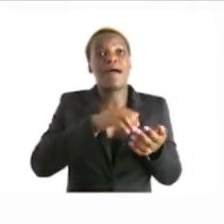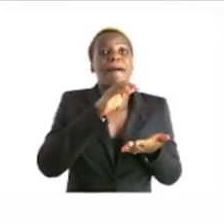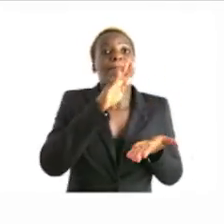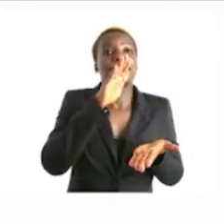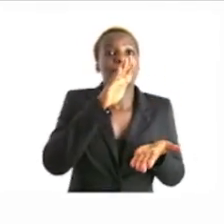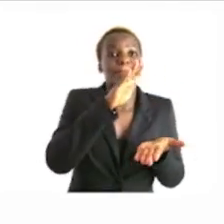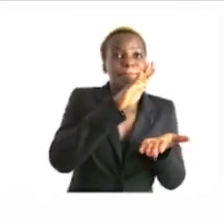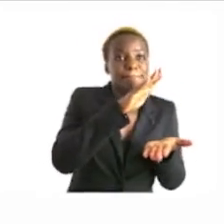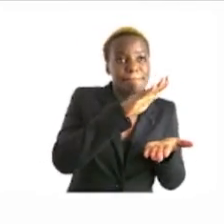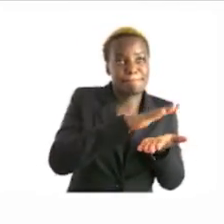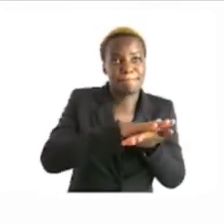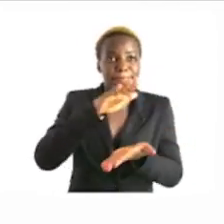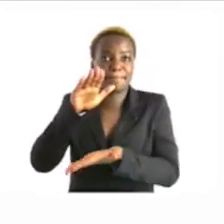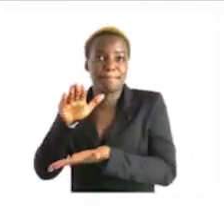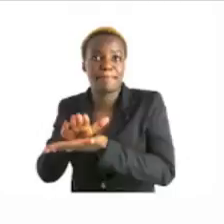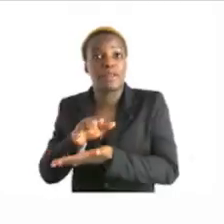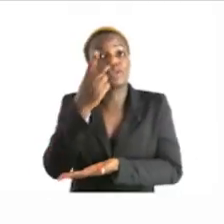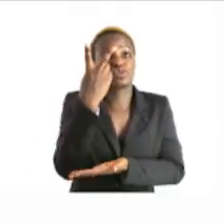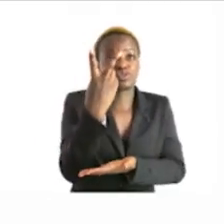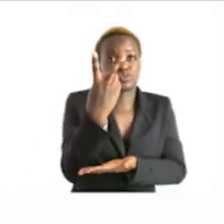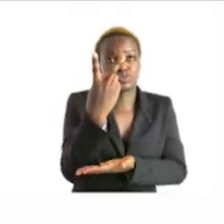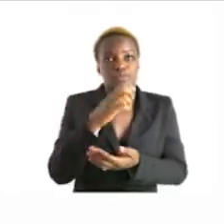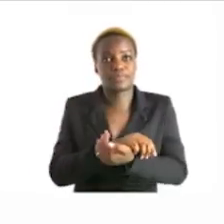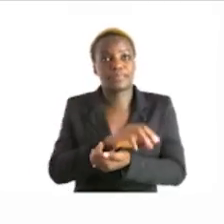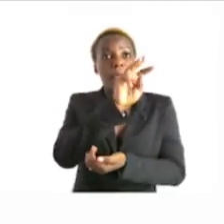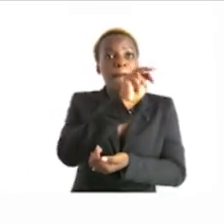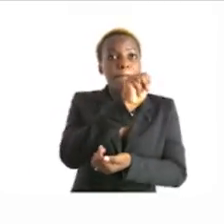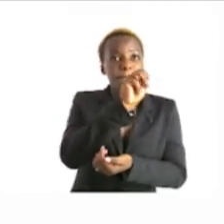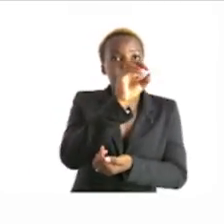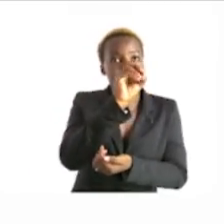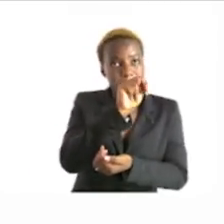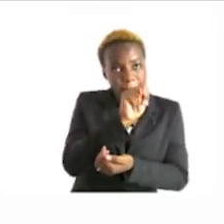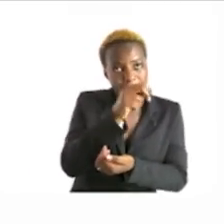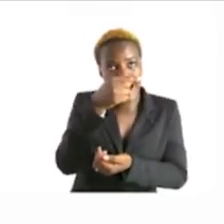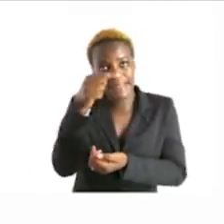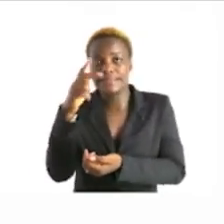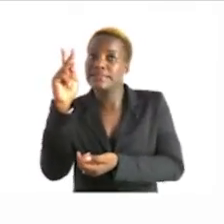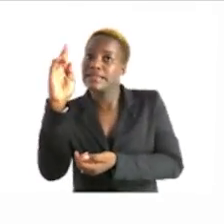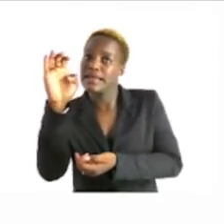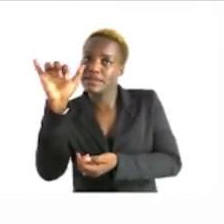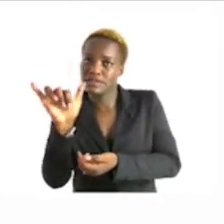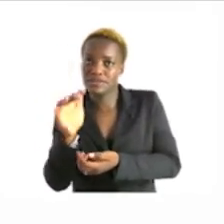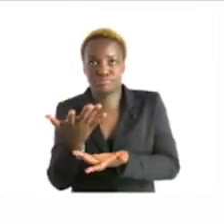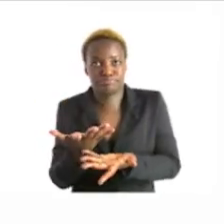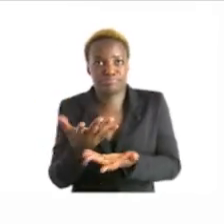the word monkey will have two syllables how about the word cultural